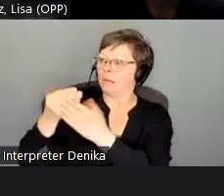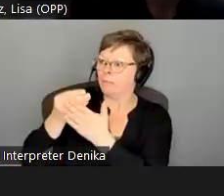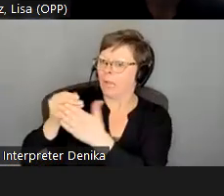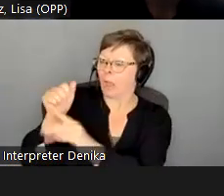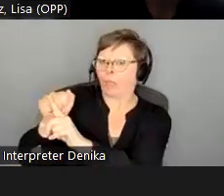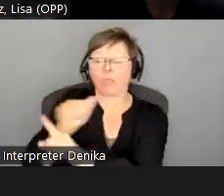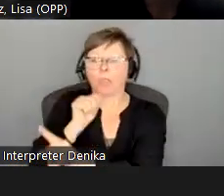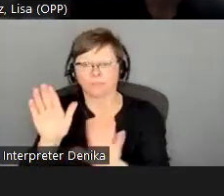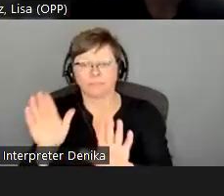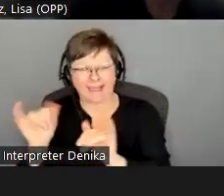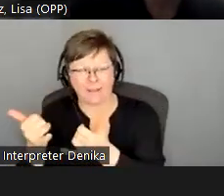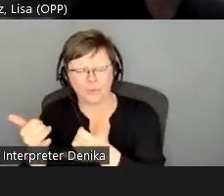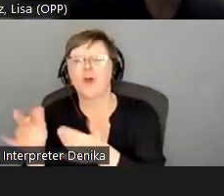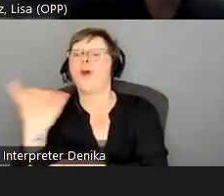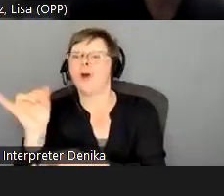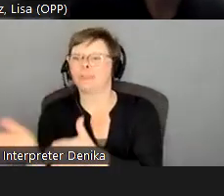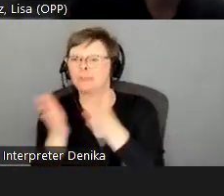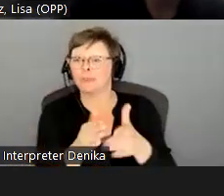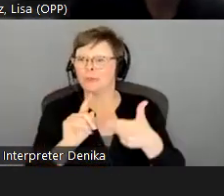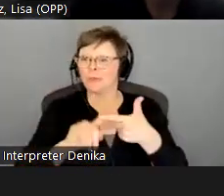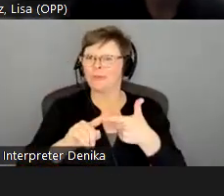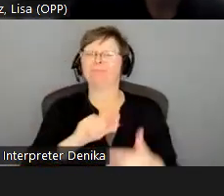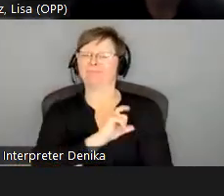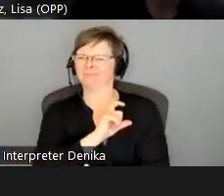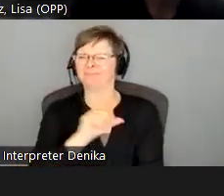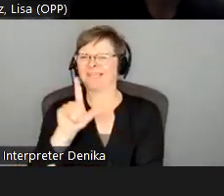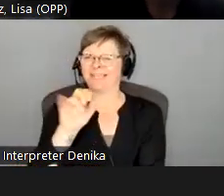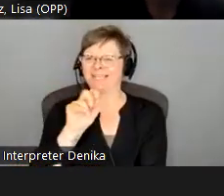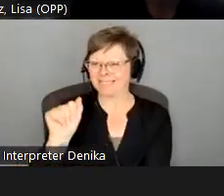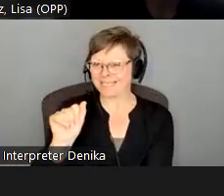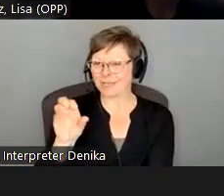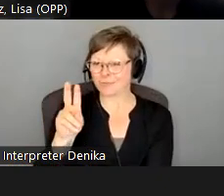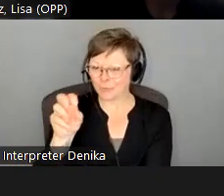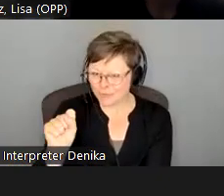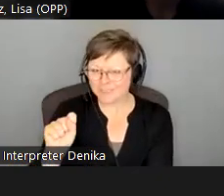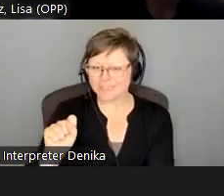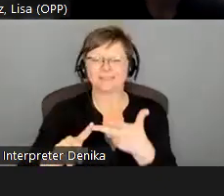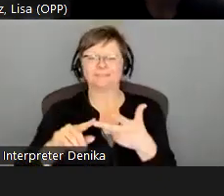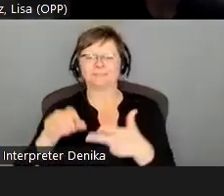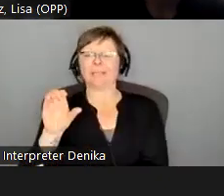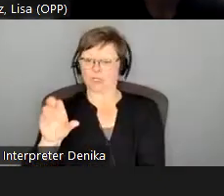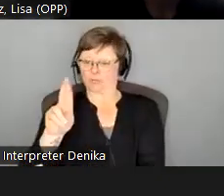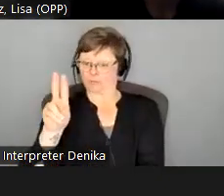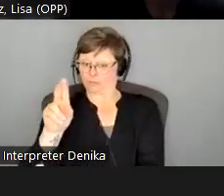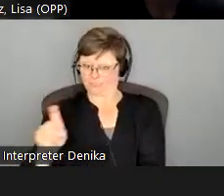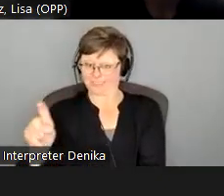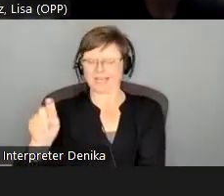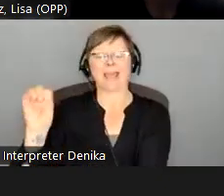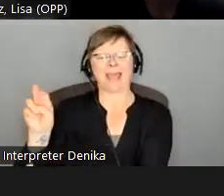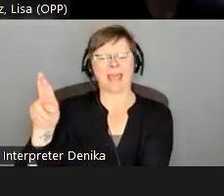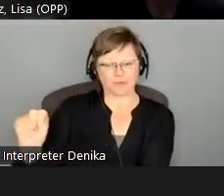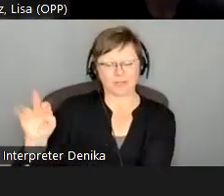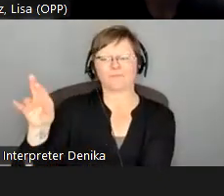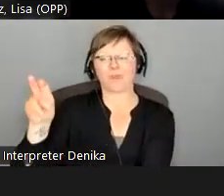And we have also with us today Constable Lisa Cruz and Constable Aaron Fraser, who are members of the crime prevention team at the Serious